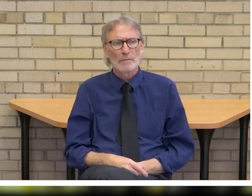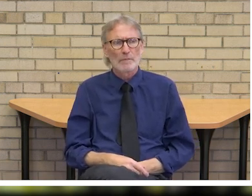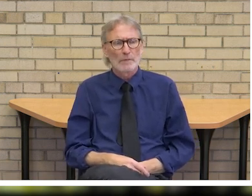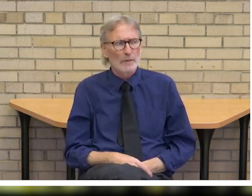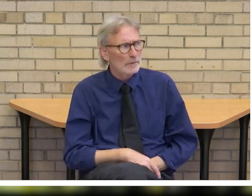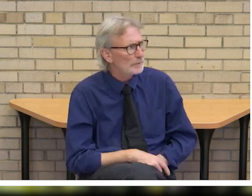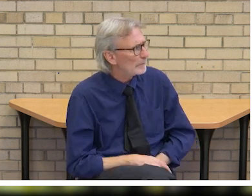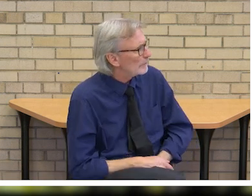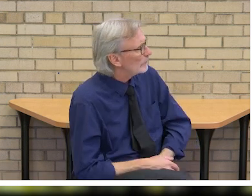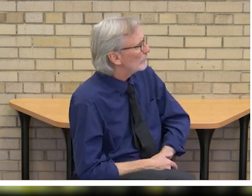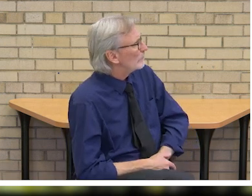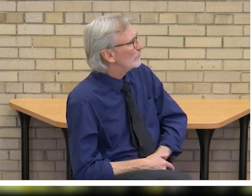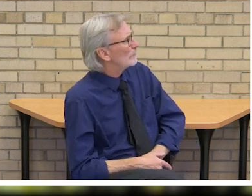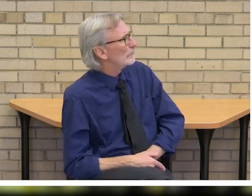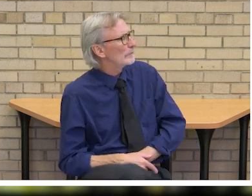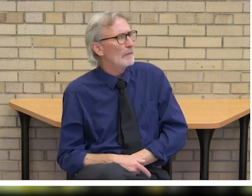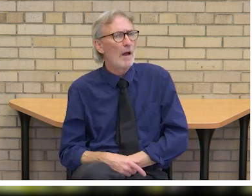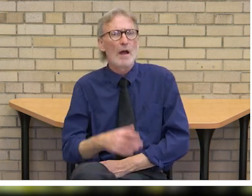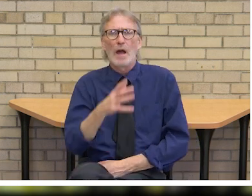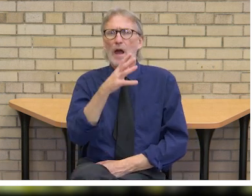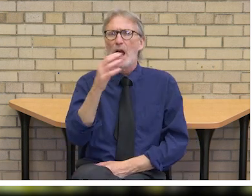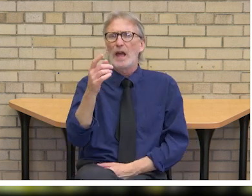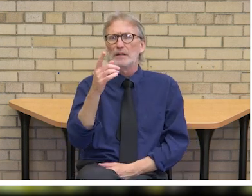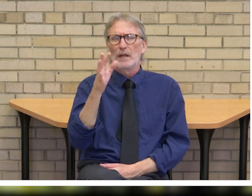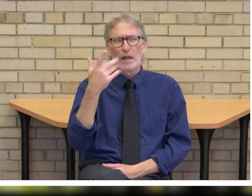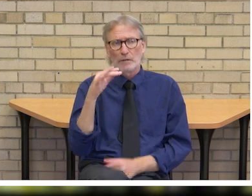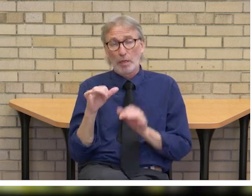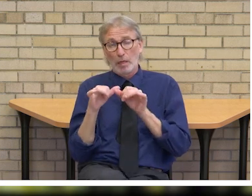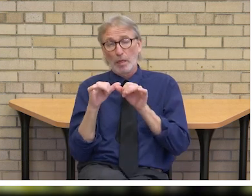And the project continues, like I said, to the